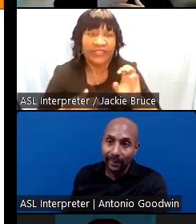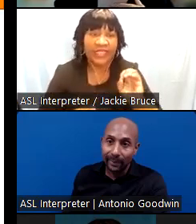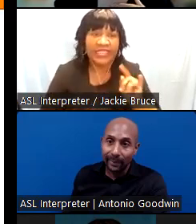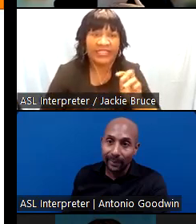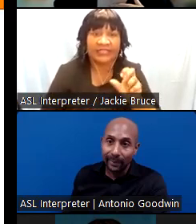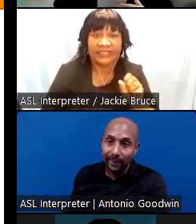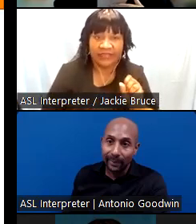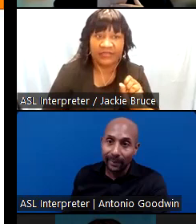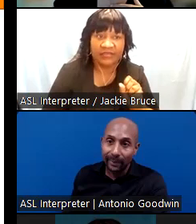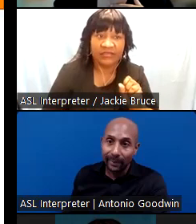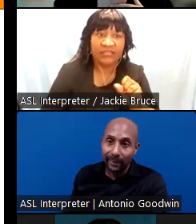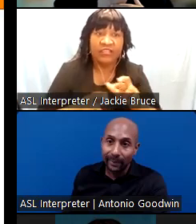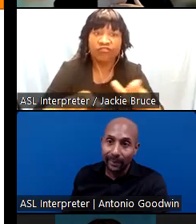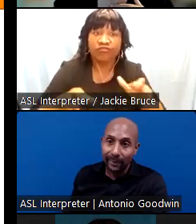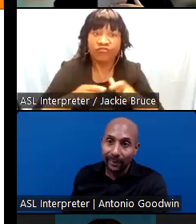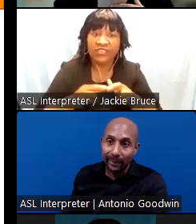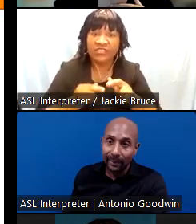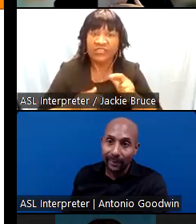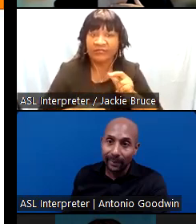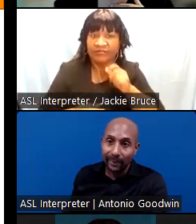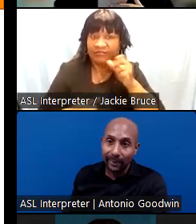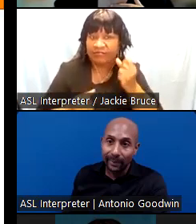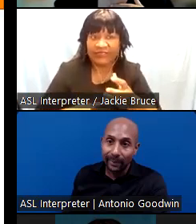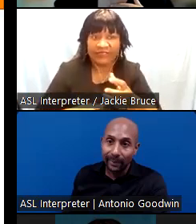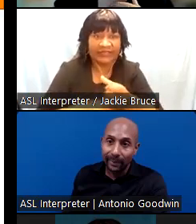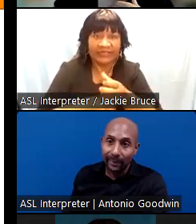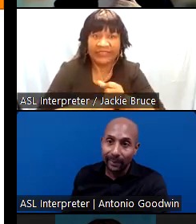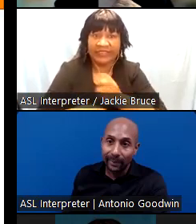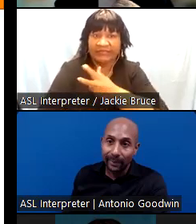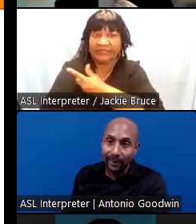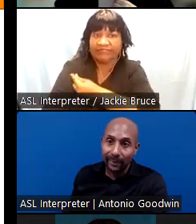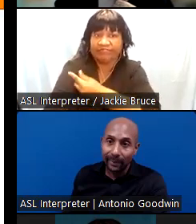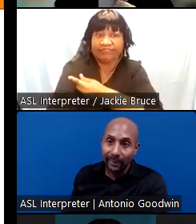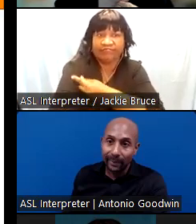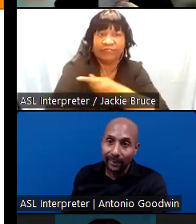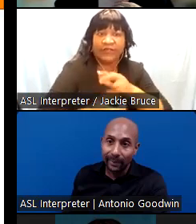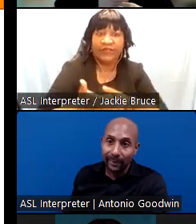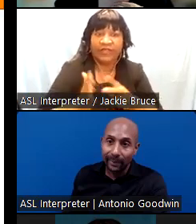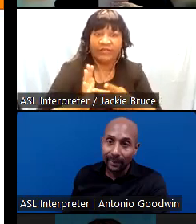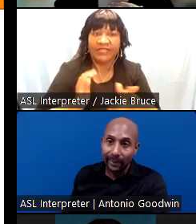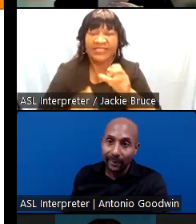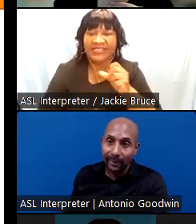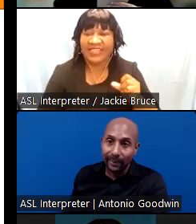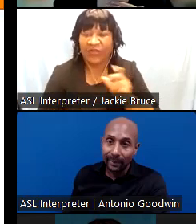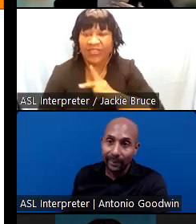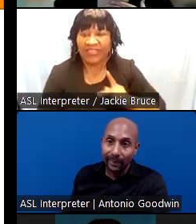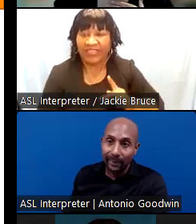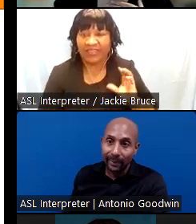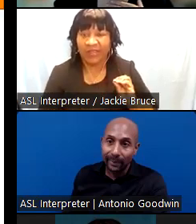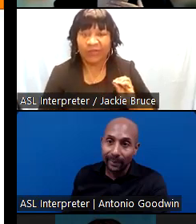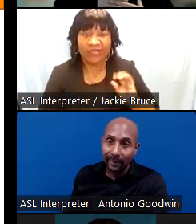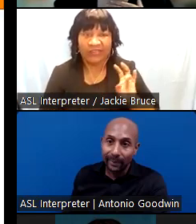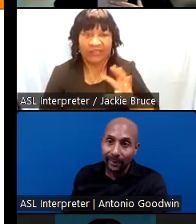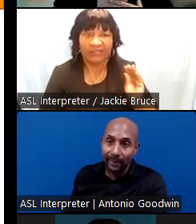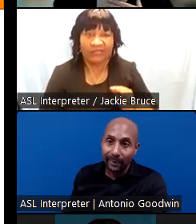The region with the lowest number of folks who have completed their series remains to be in South King County. And then you can